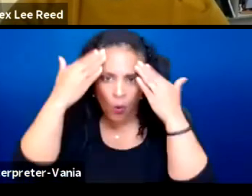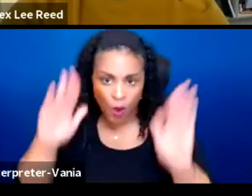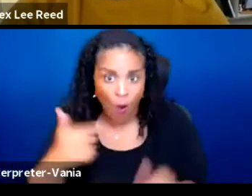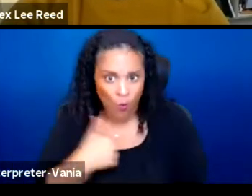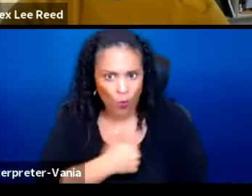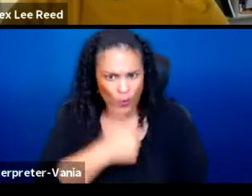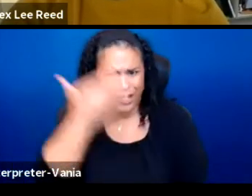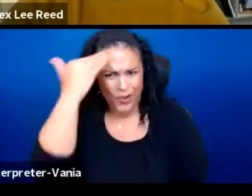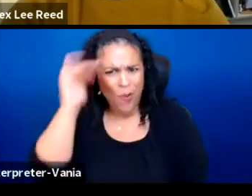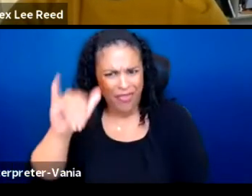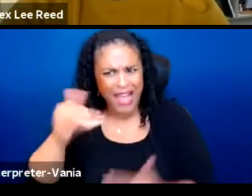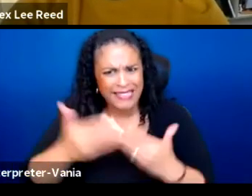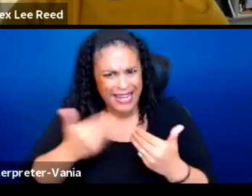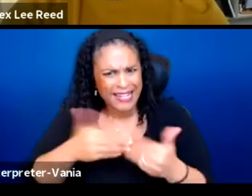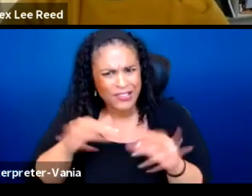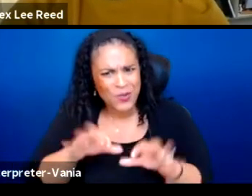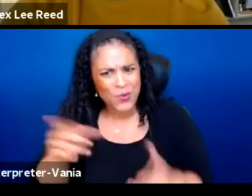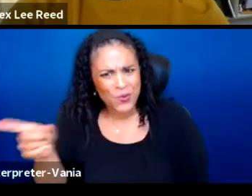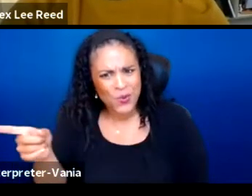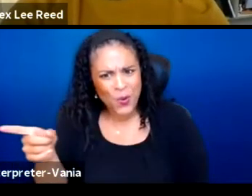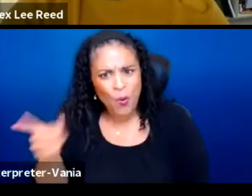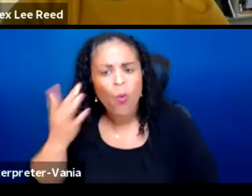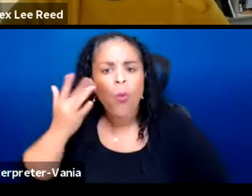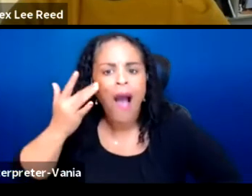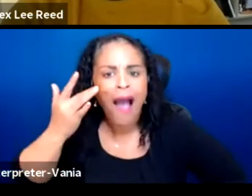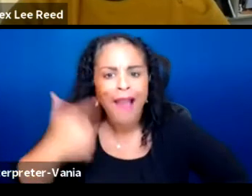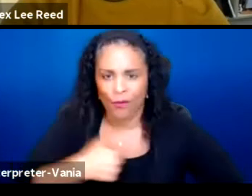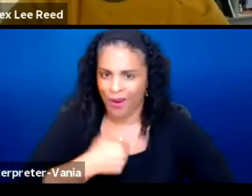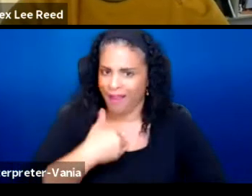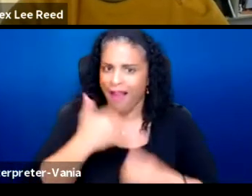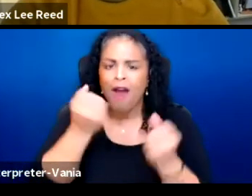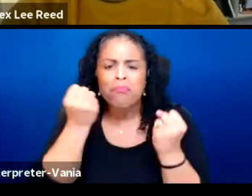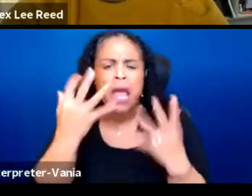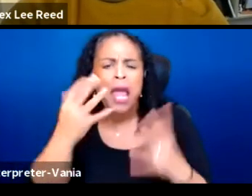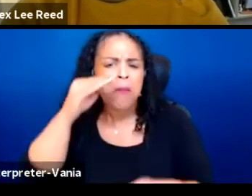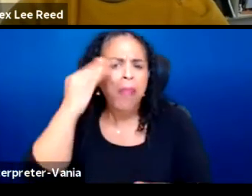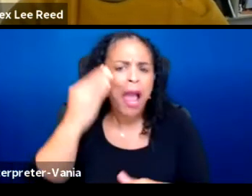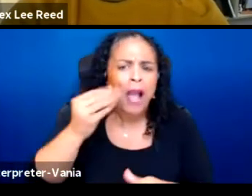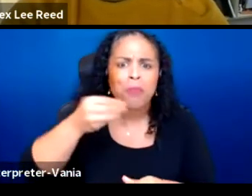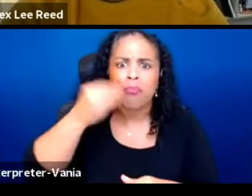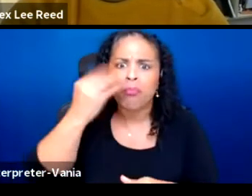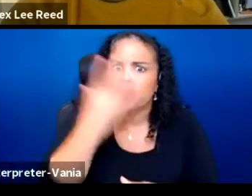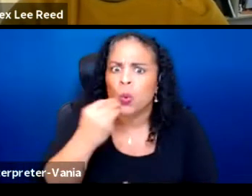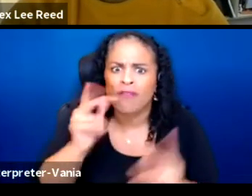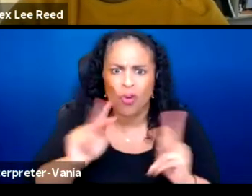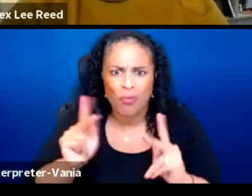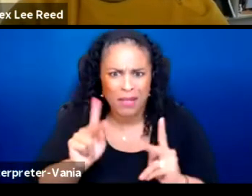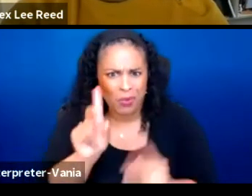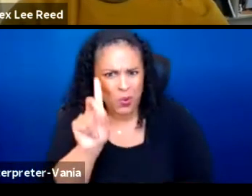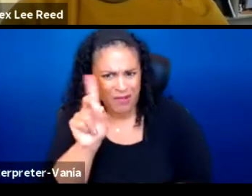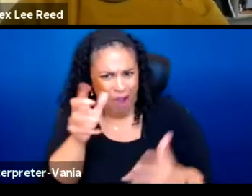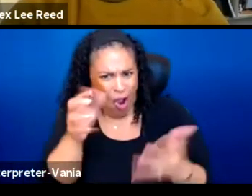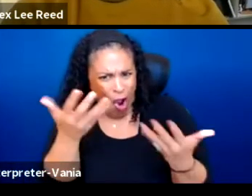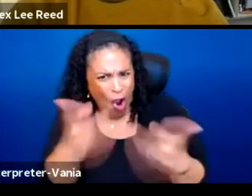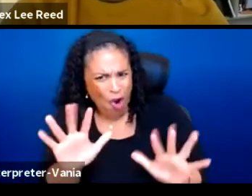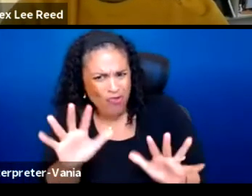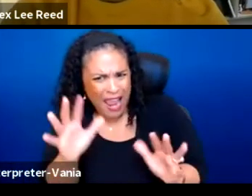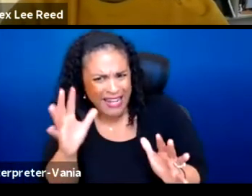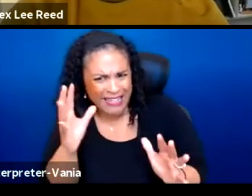it's that easy to do. Why? Because we have all these Black beautiful people on here doing it. You know, I